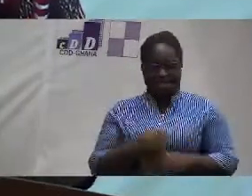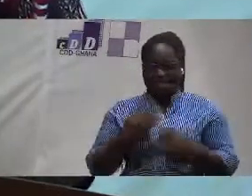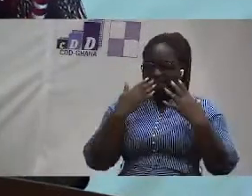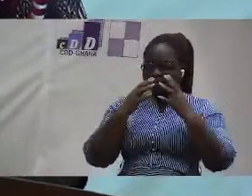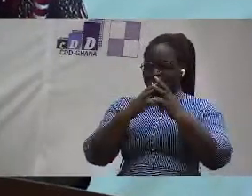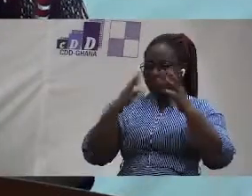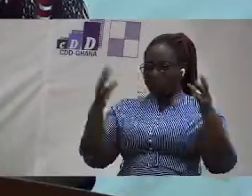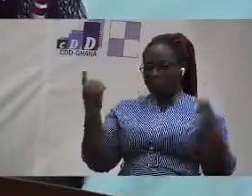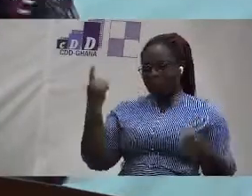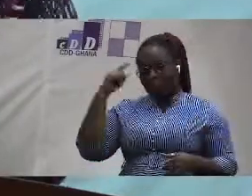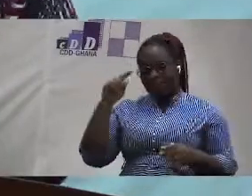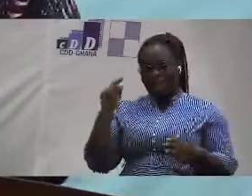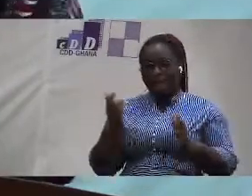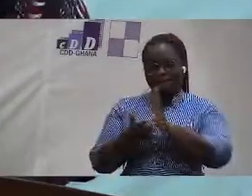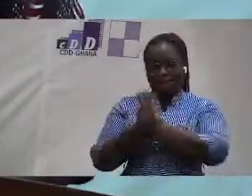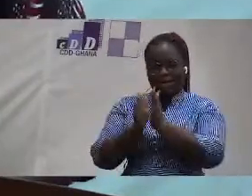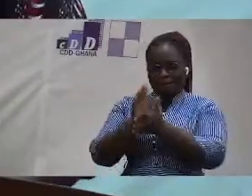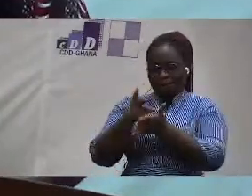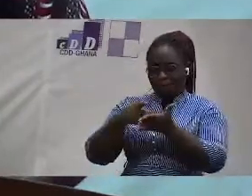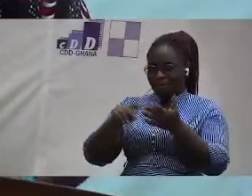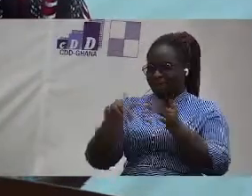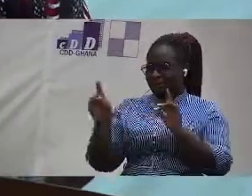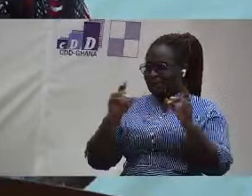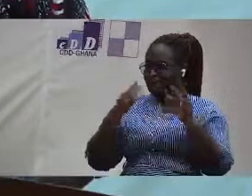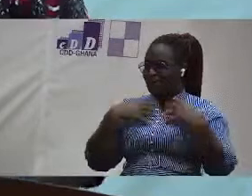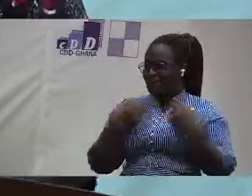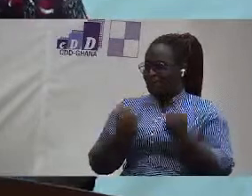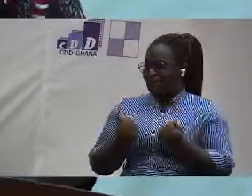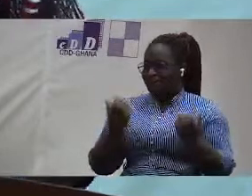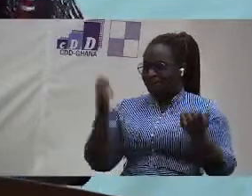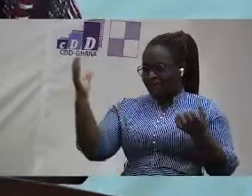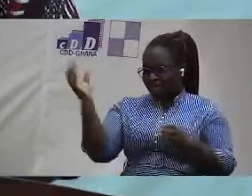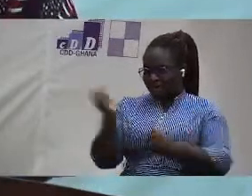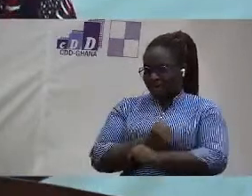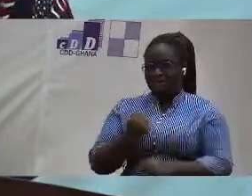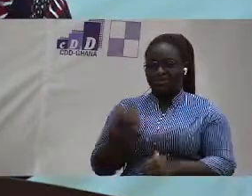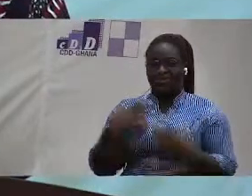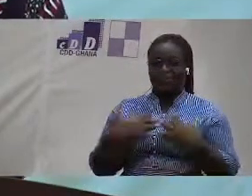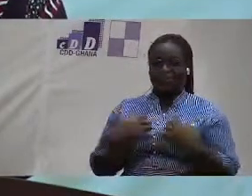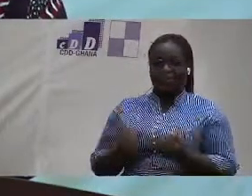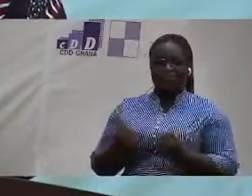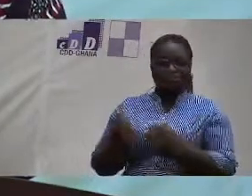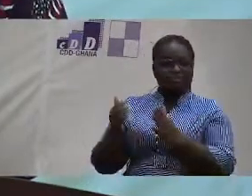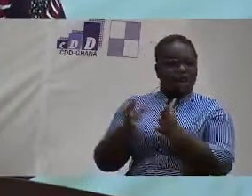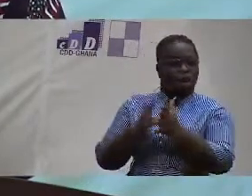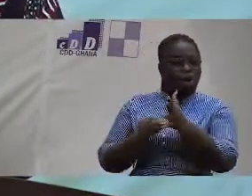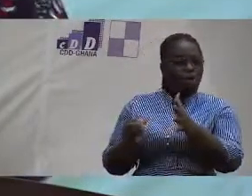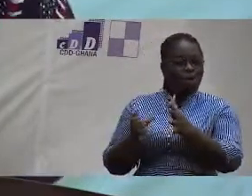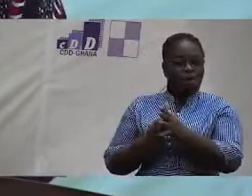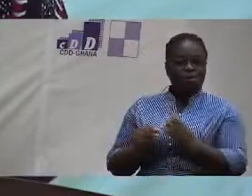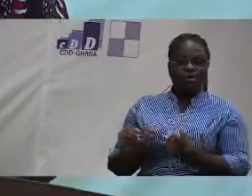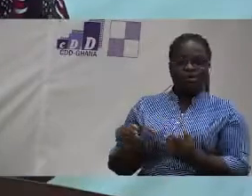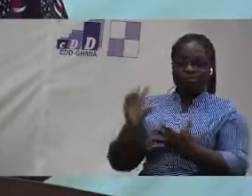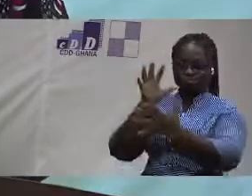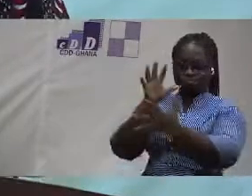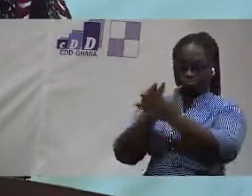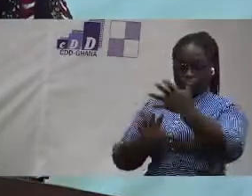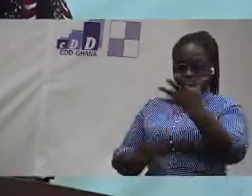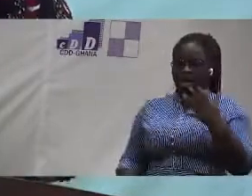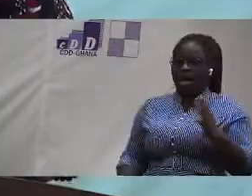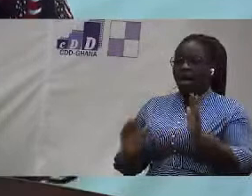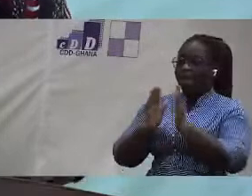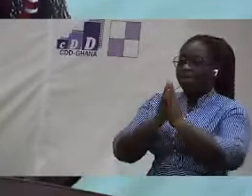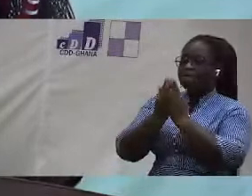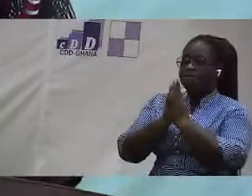much for being a part of it. Please do well to get yourself a copy of our previous publications and